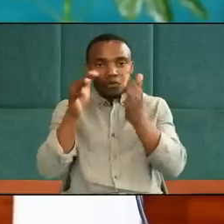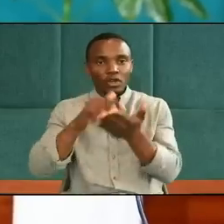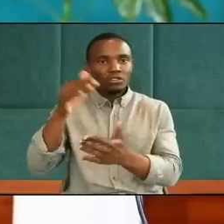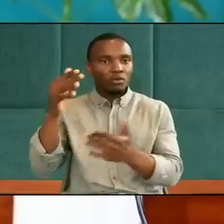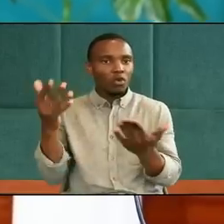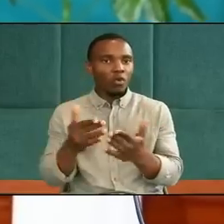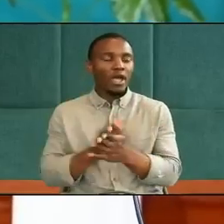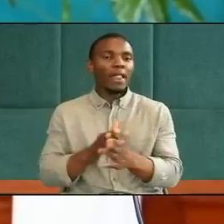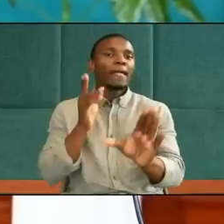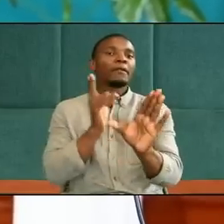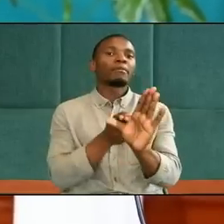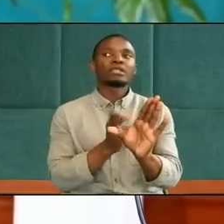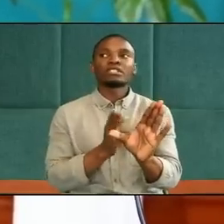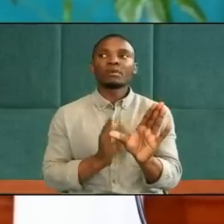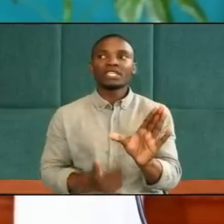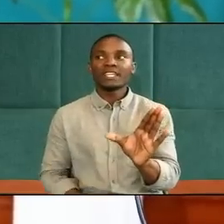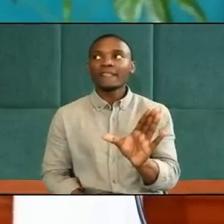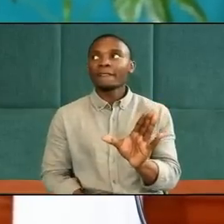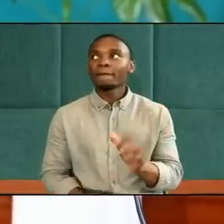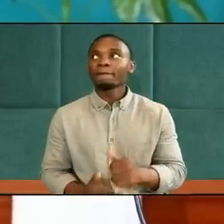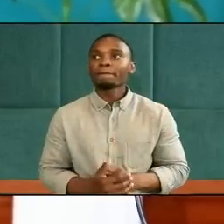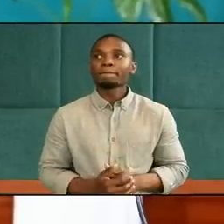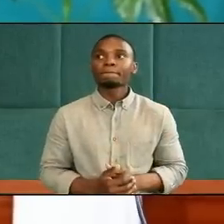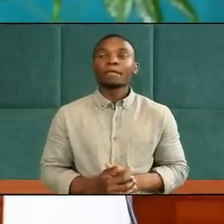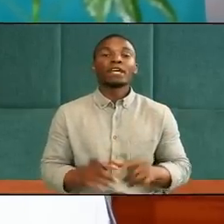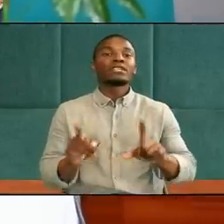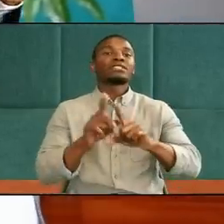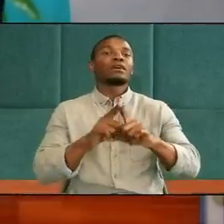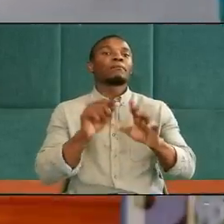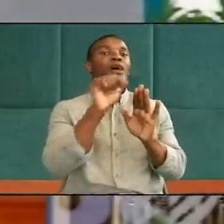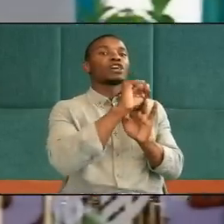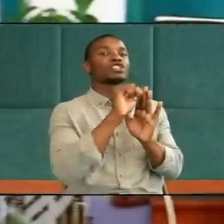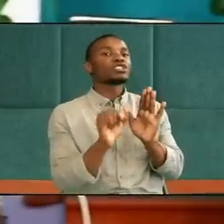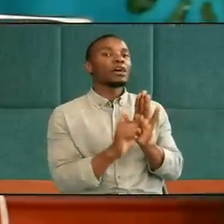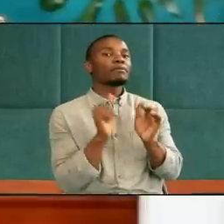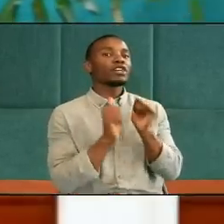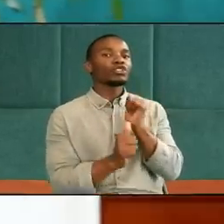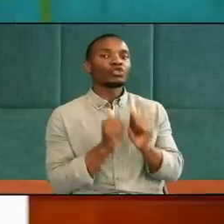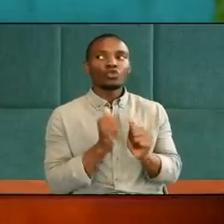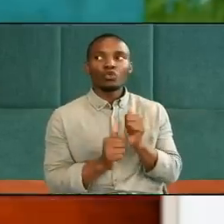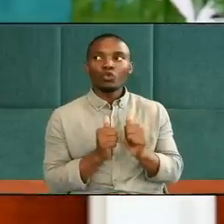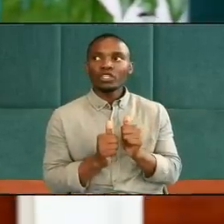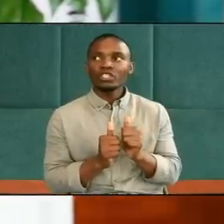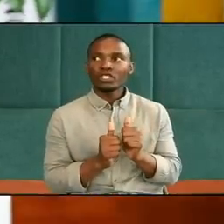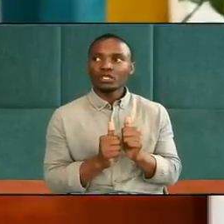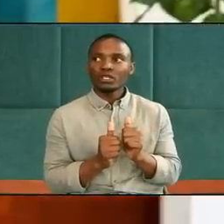on getting involved under the subject, call me